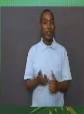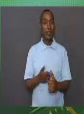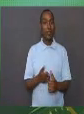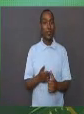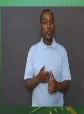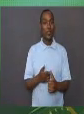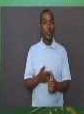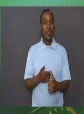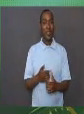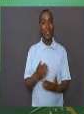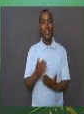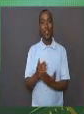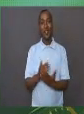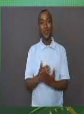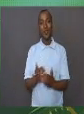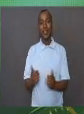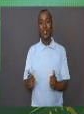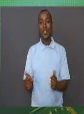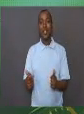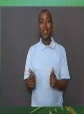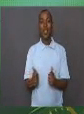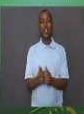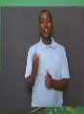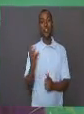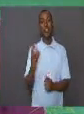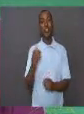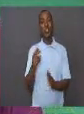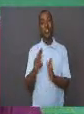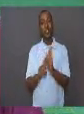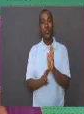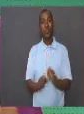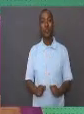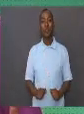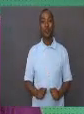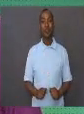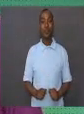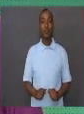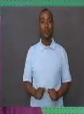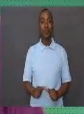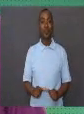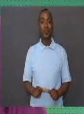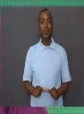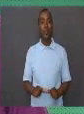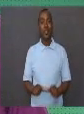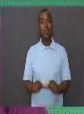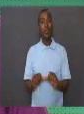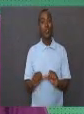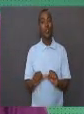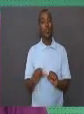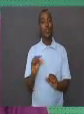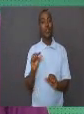lesson together in our 6th unit. Over the next few